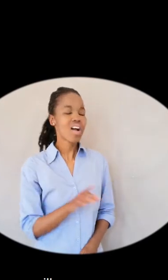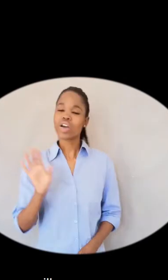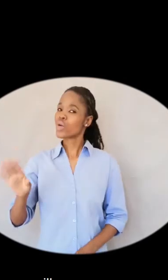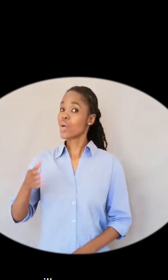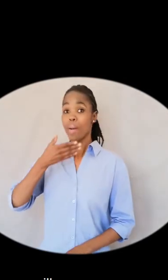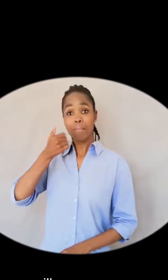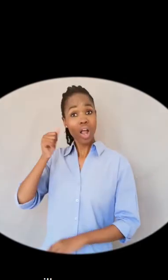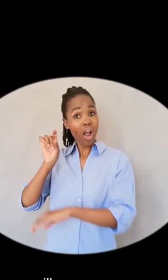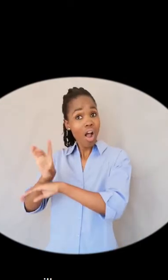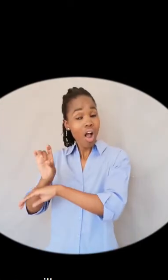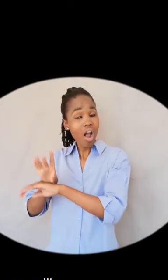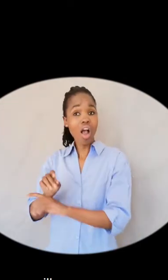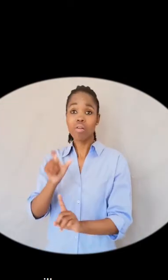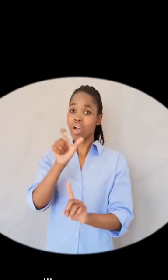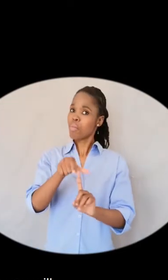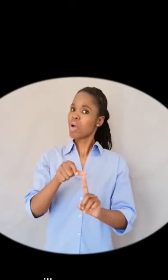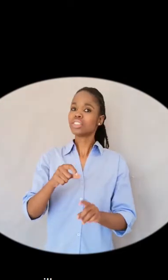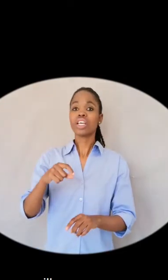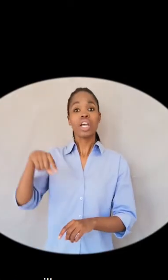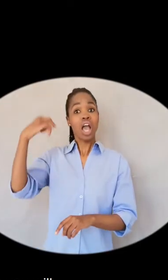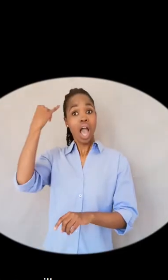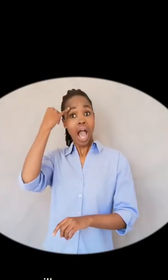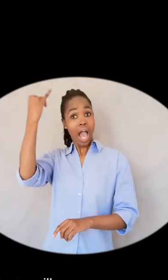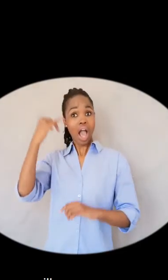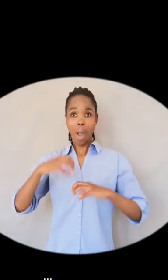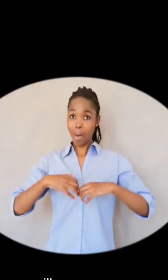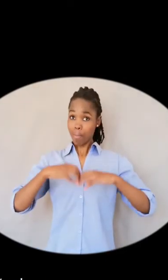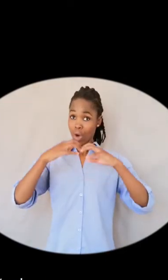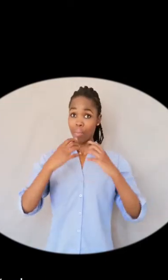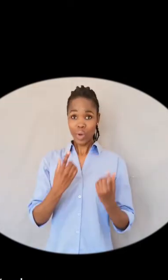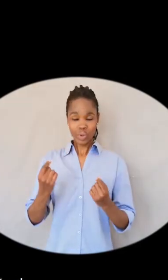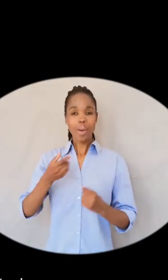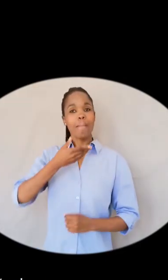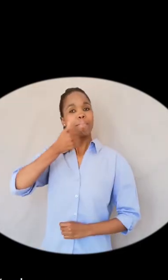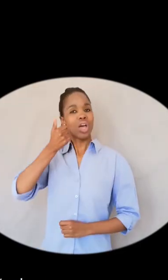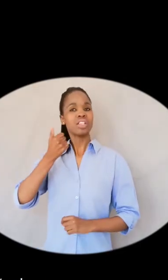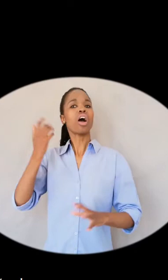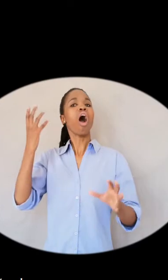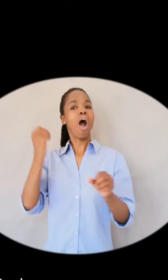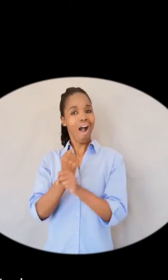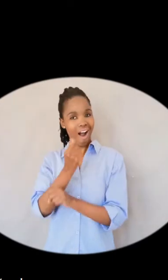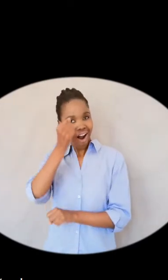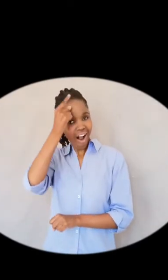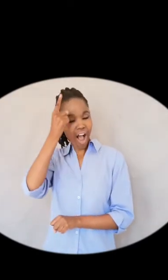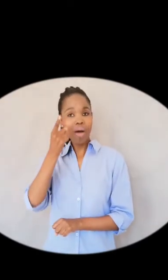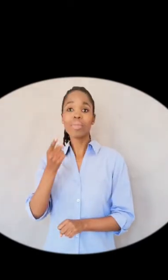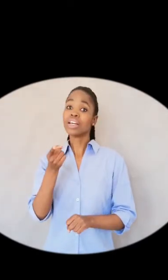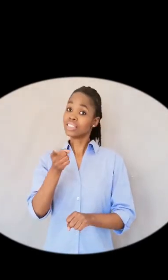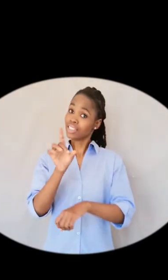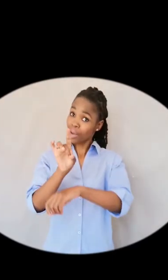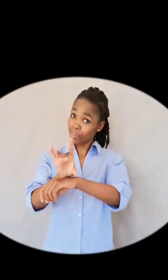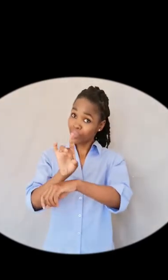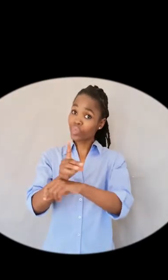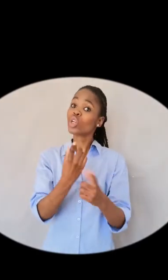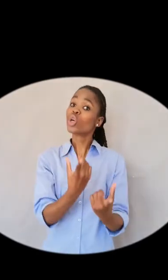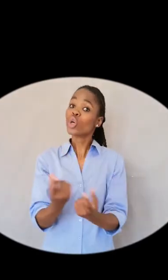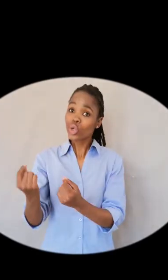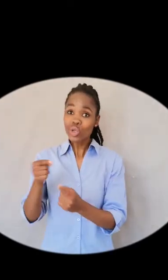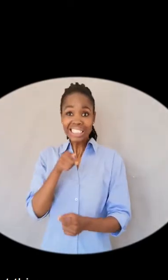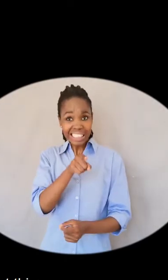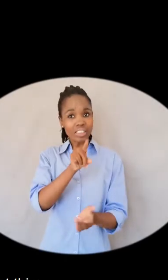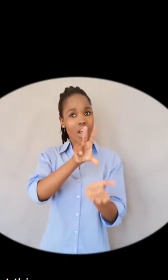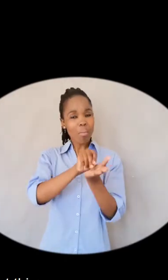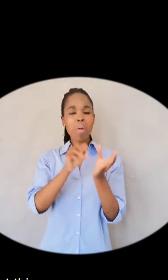this is the best documentation you'll ever have of a guy starting a podcast. So the first thing you need to do after this whole thing, listen to a podcast called